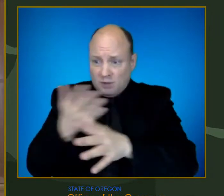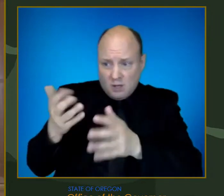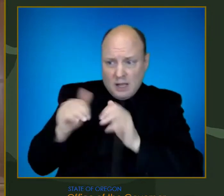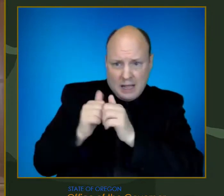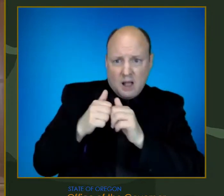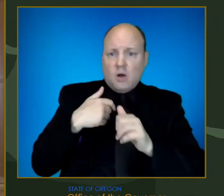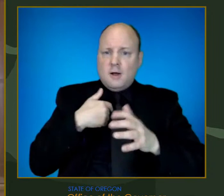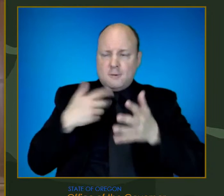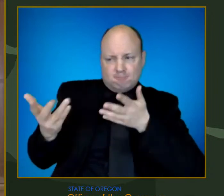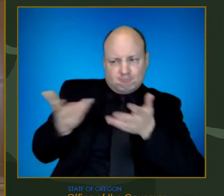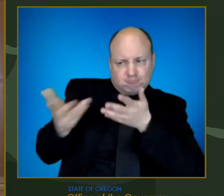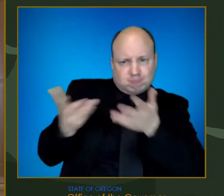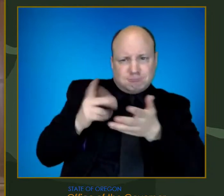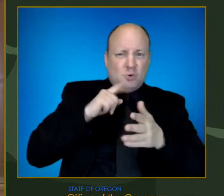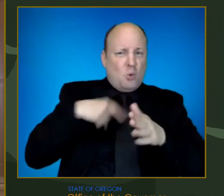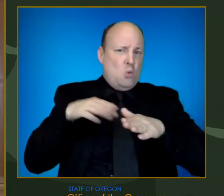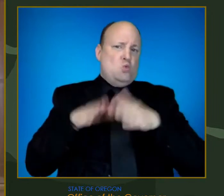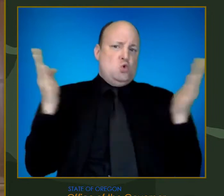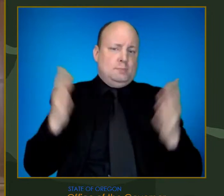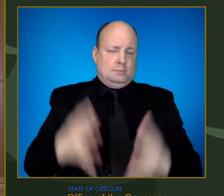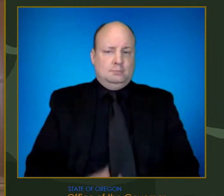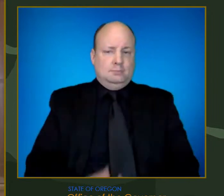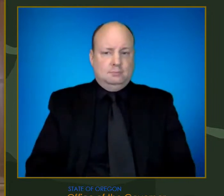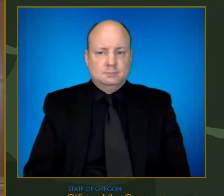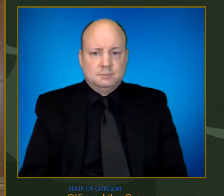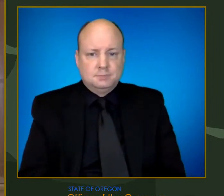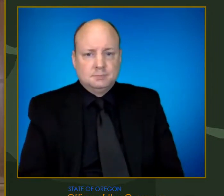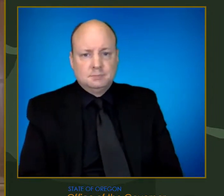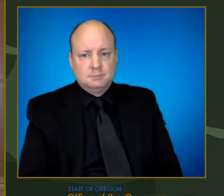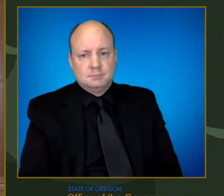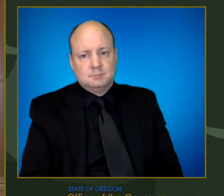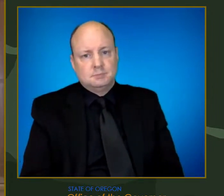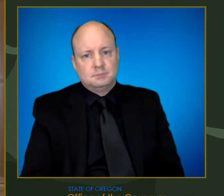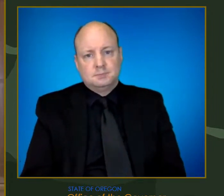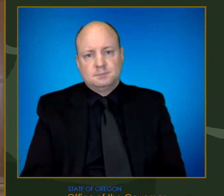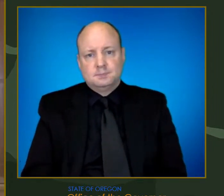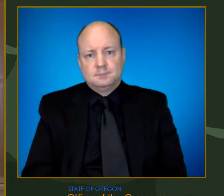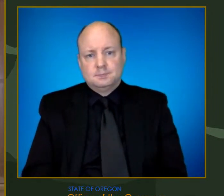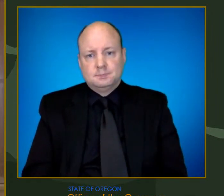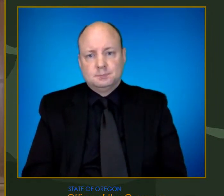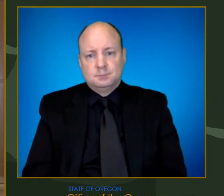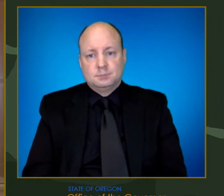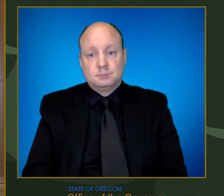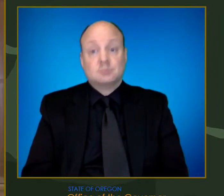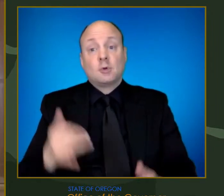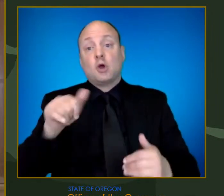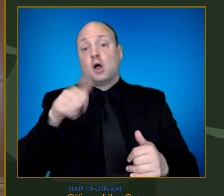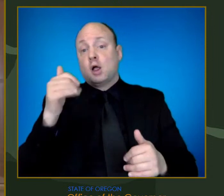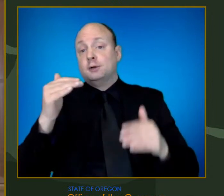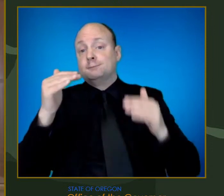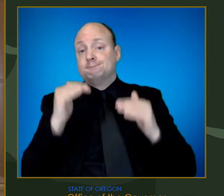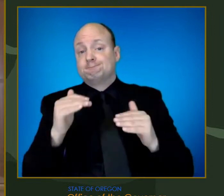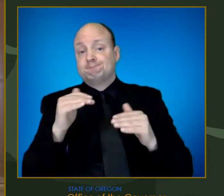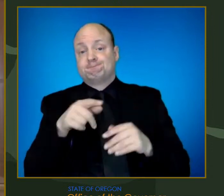Thanks. Thanks, Christian. We'll go next to Alicia Rubin with